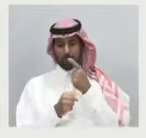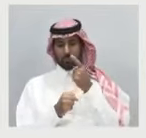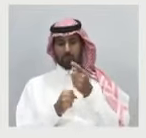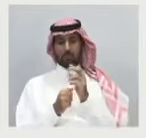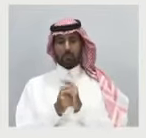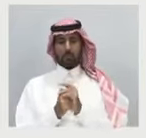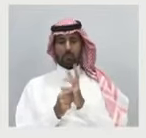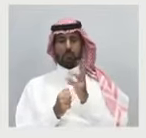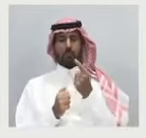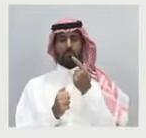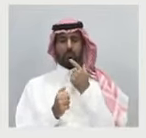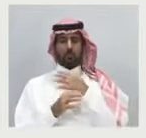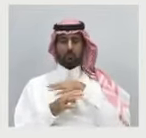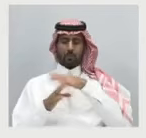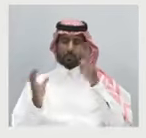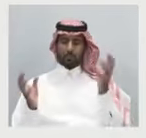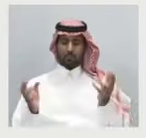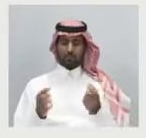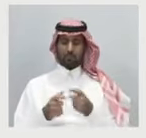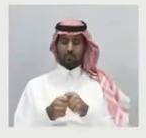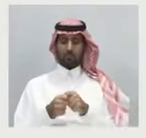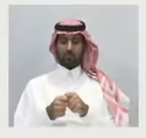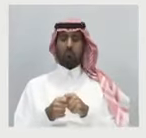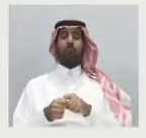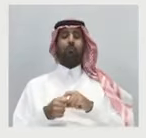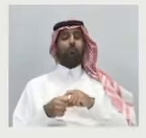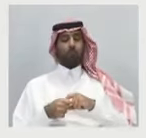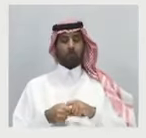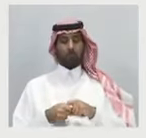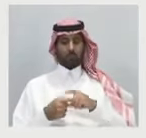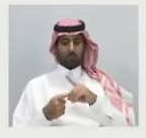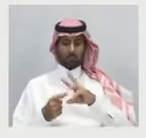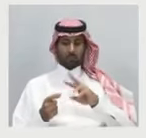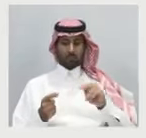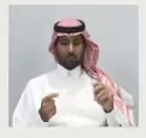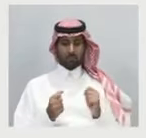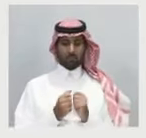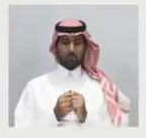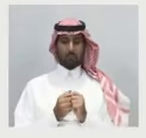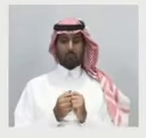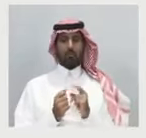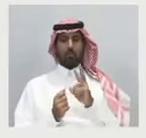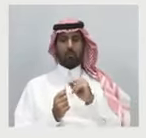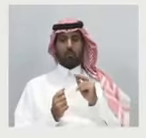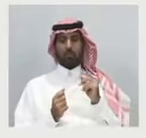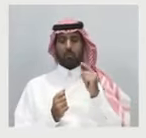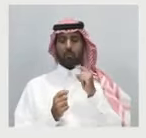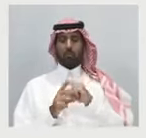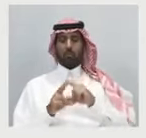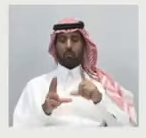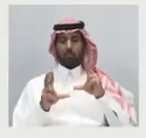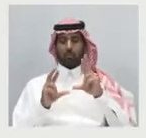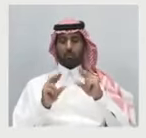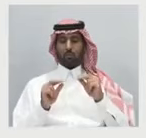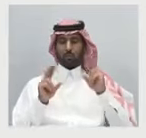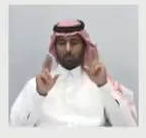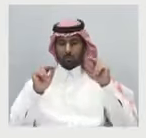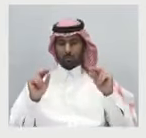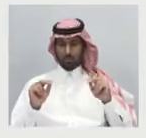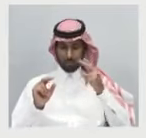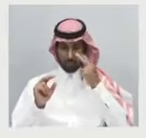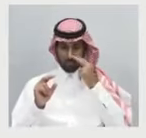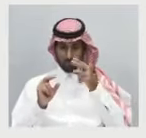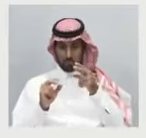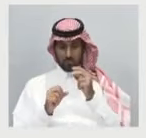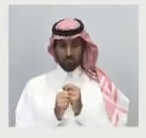my certification, my resume, and 3 references. What do we have? Why are you writing in